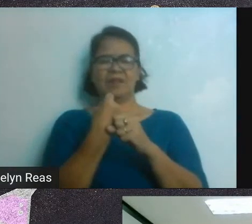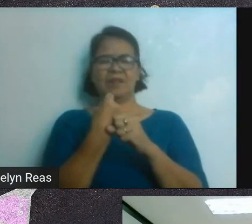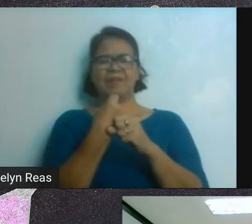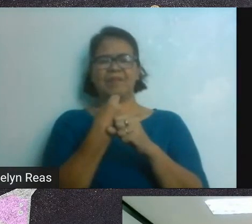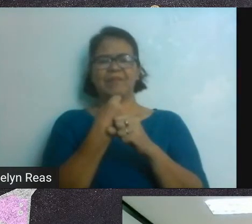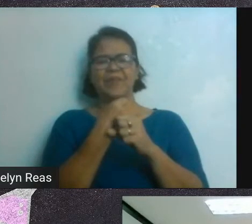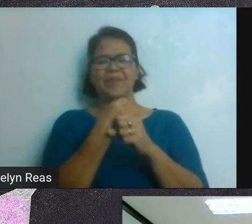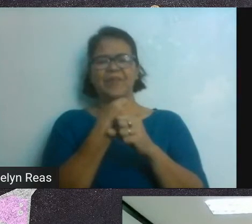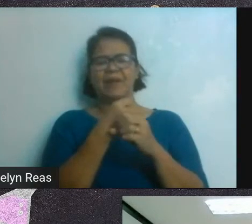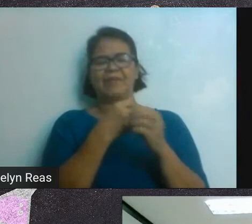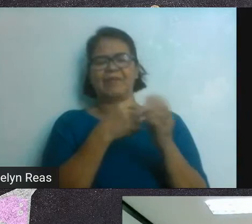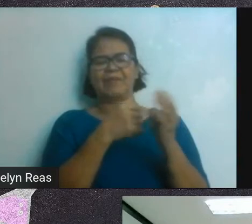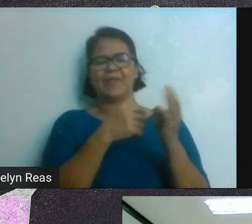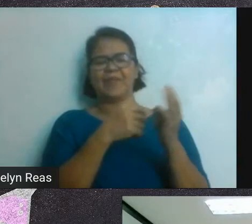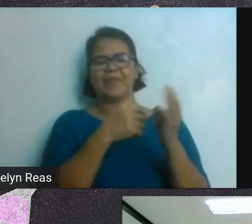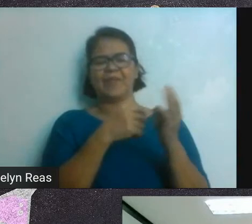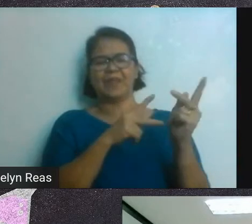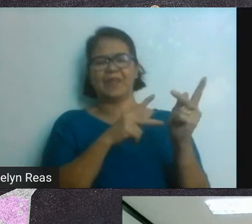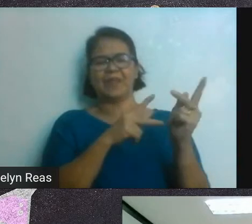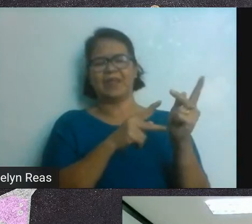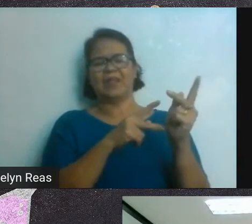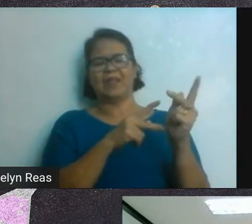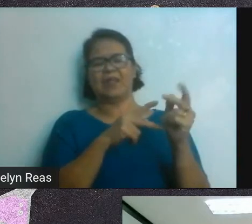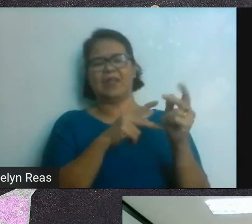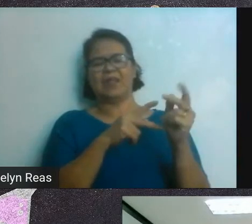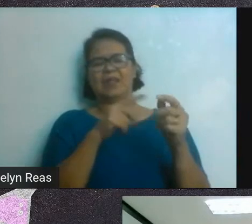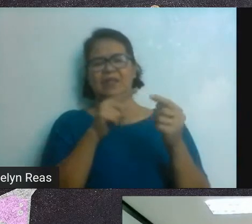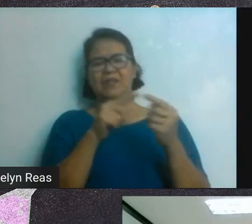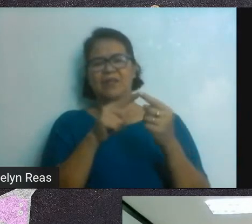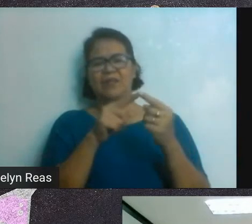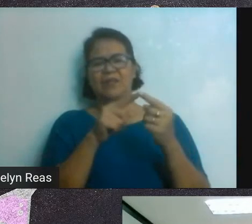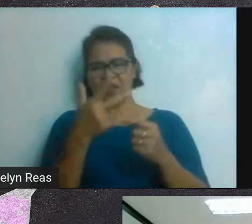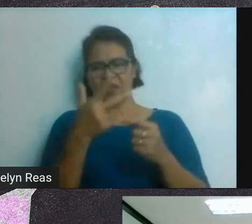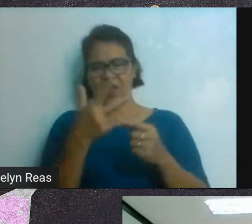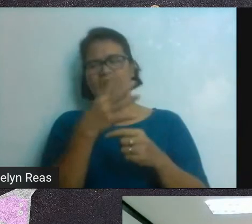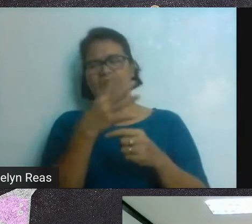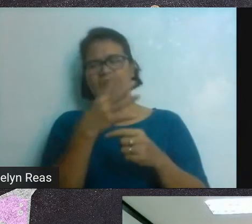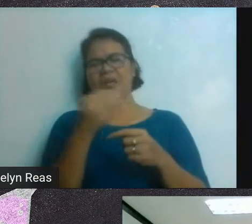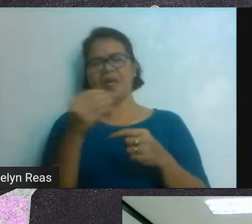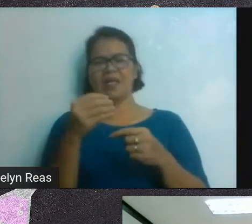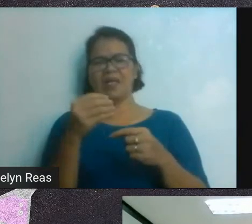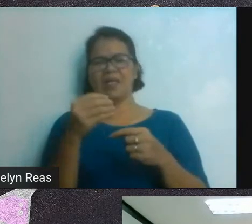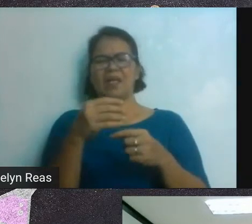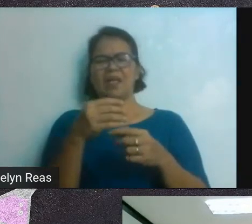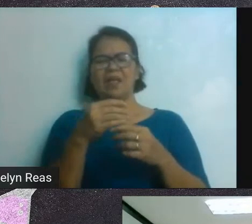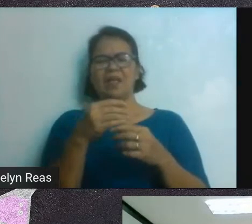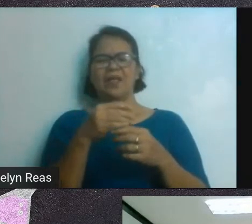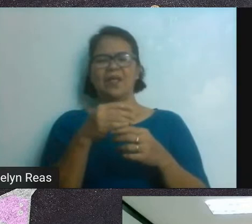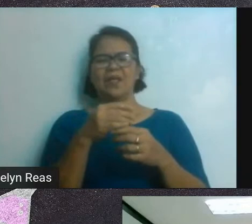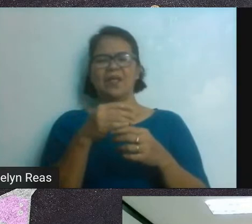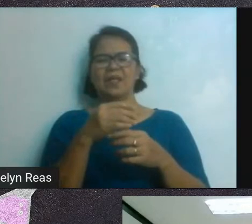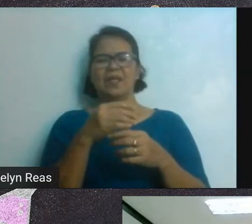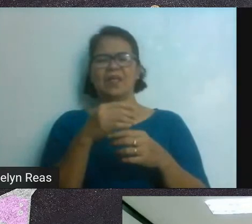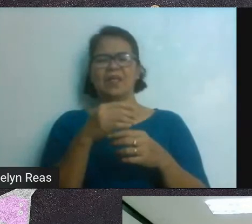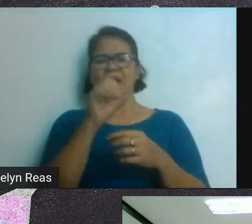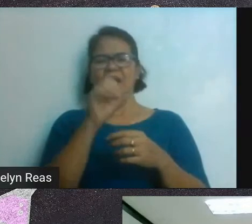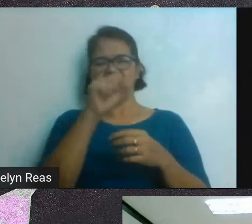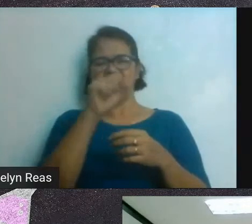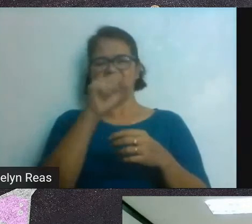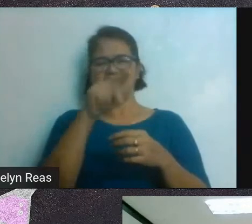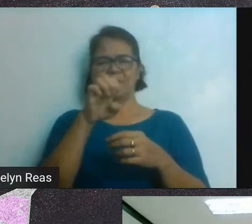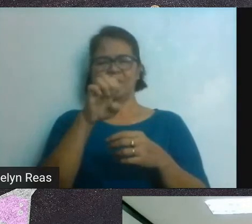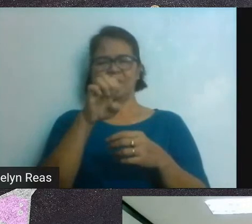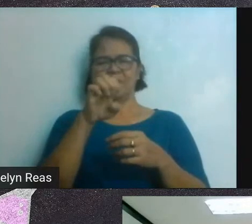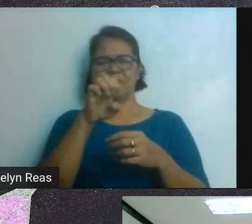with disabilities will have a need for extra support. So, kailangan talaga